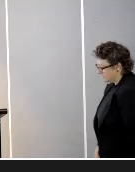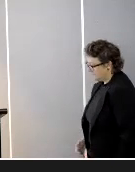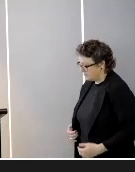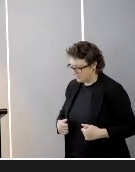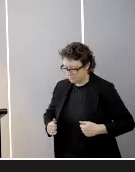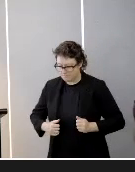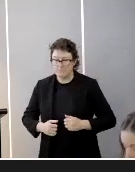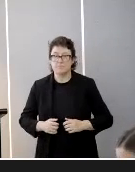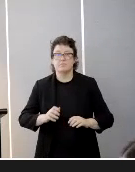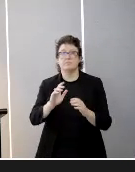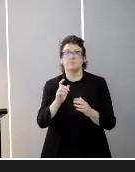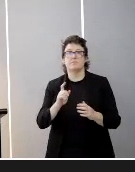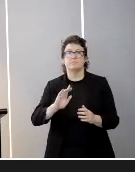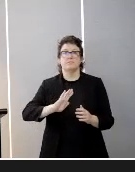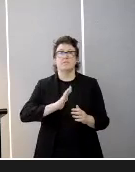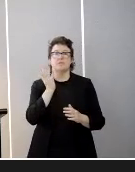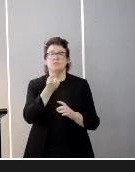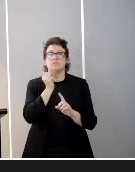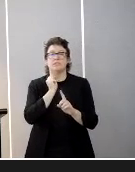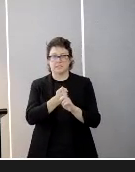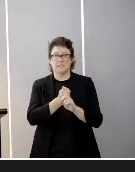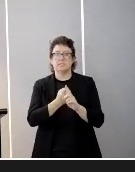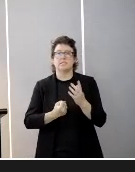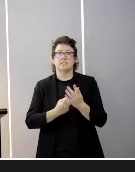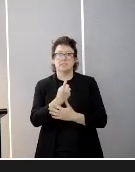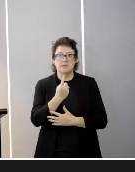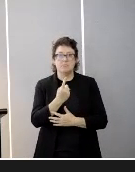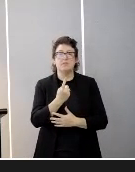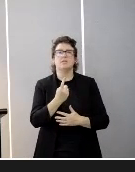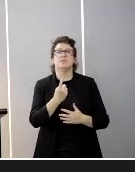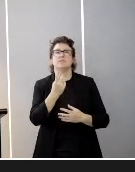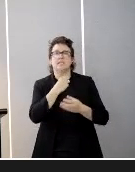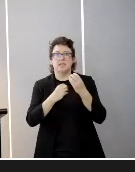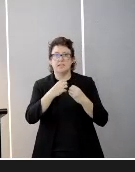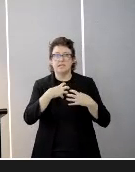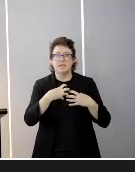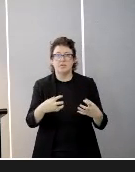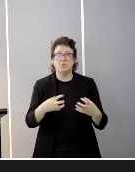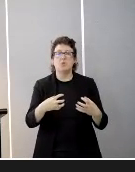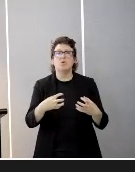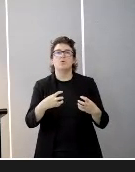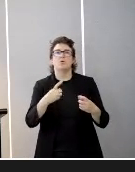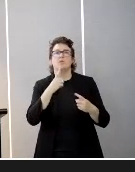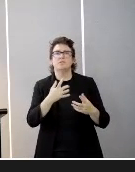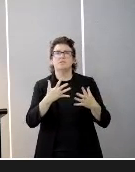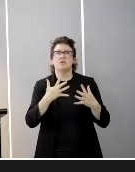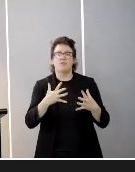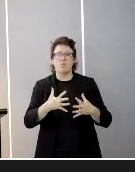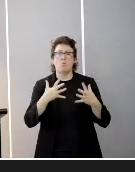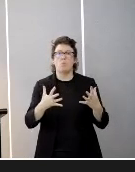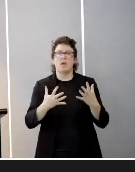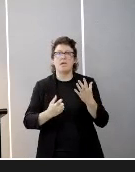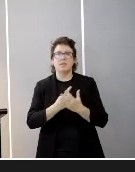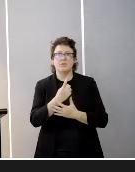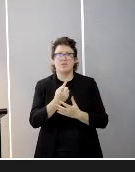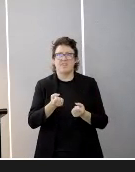symptoms like increased appetite and increased weight, which you don't see in a lot of people with depression. You see the opposite. So they don't